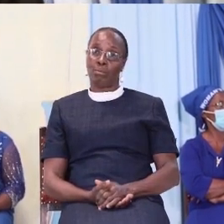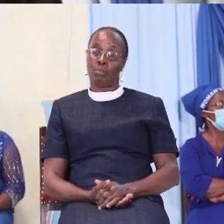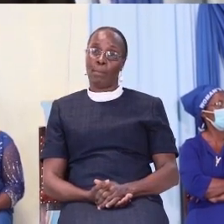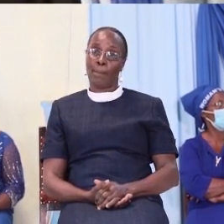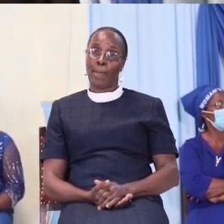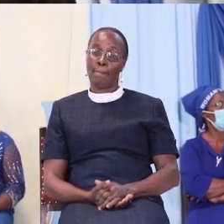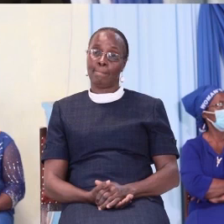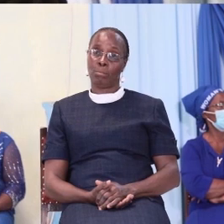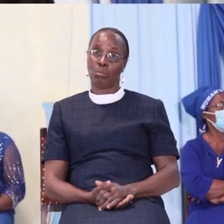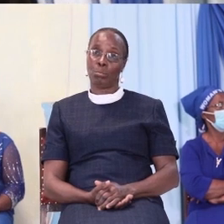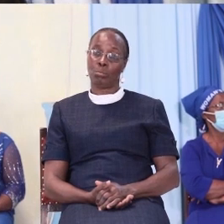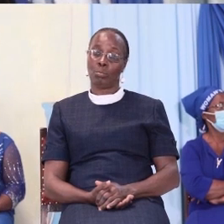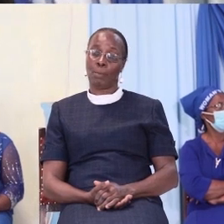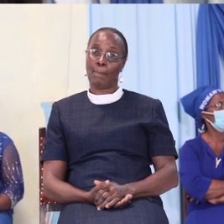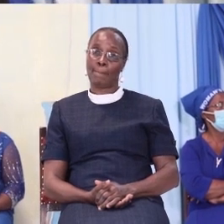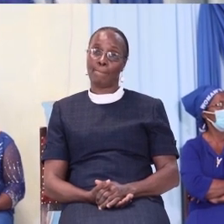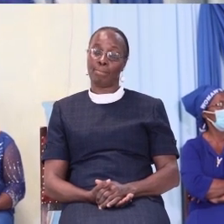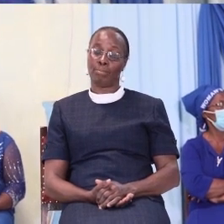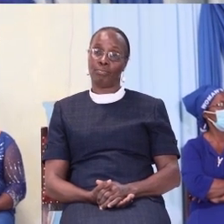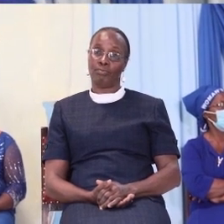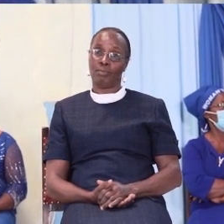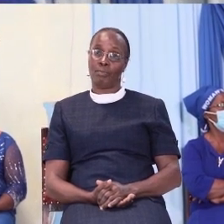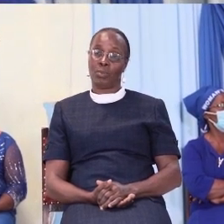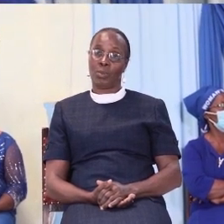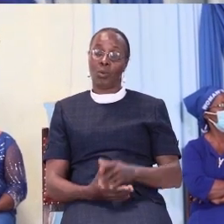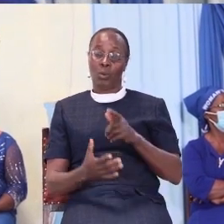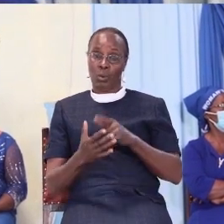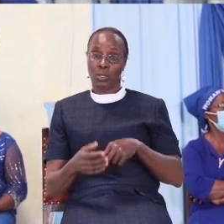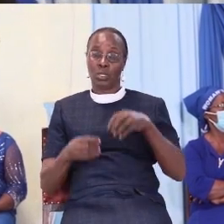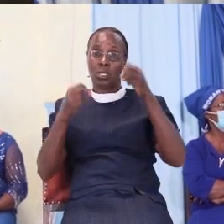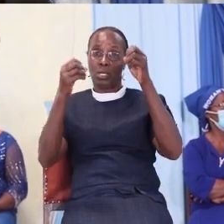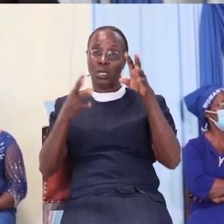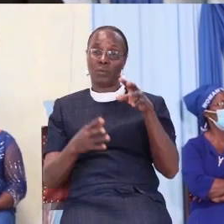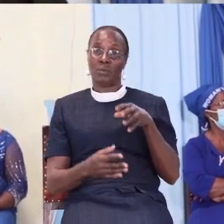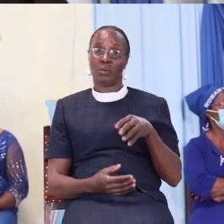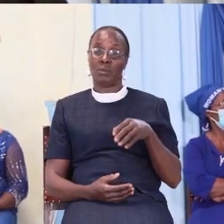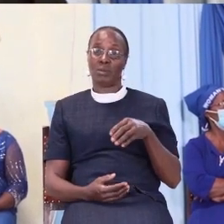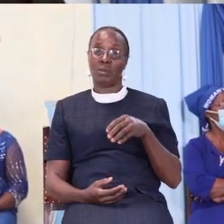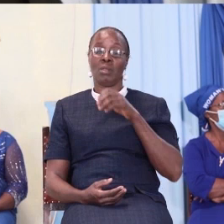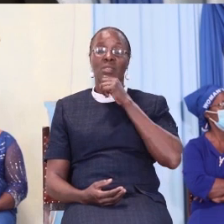fathers of the Israelites. And these are the